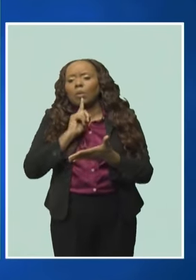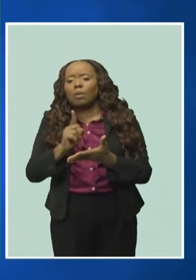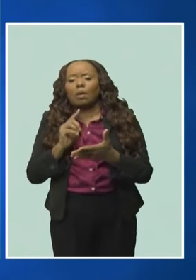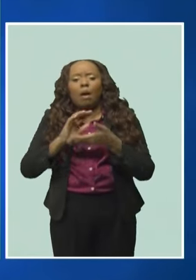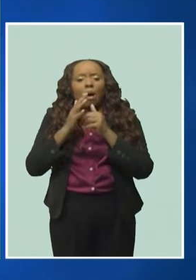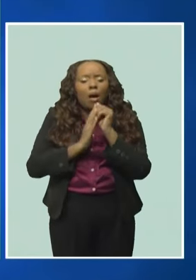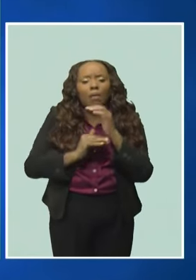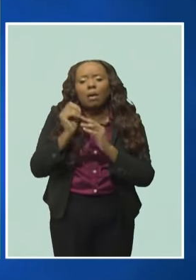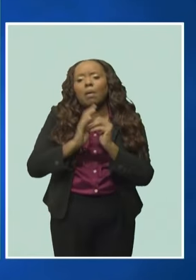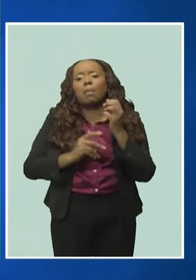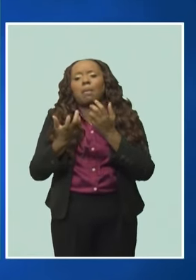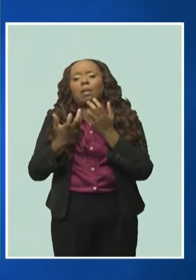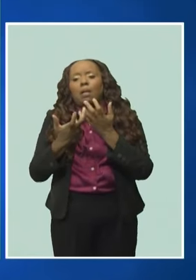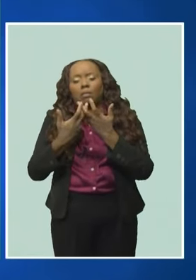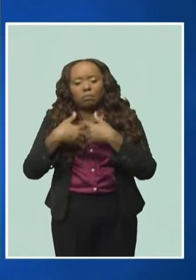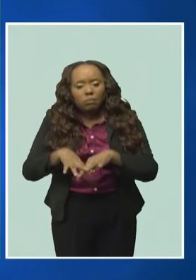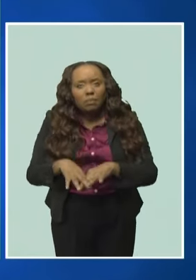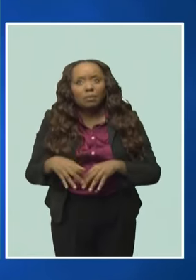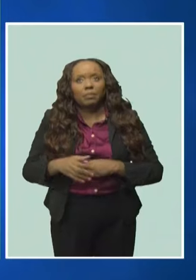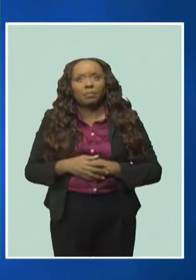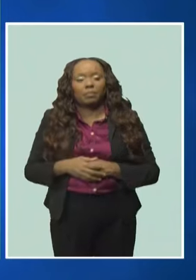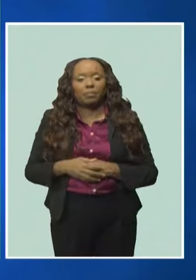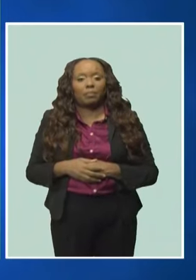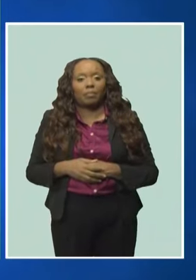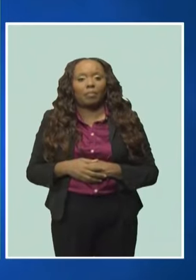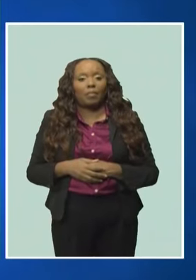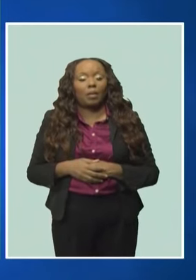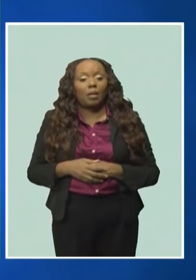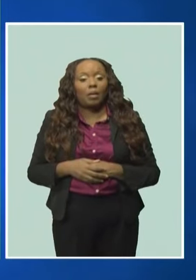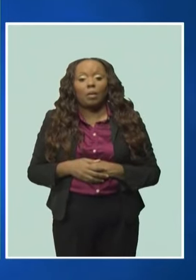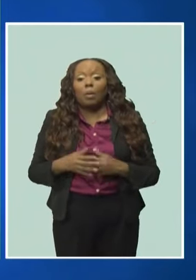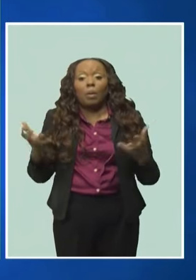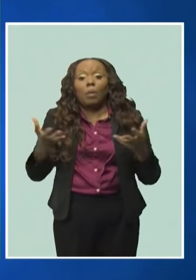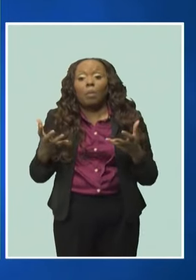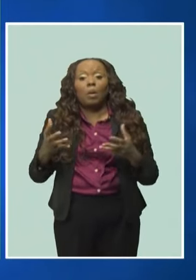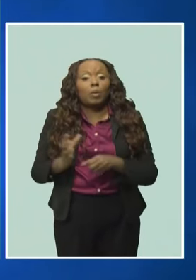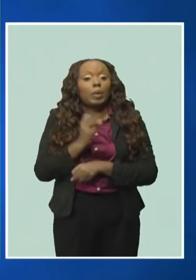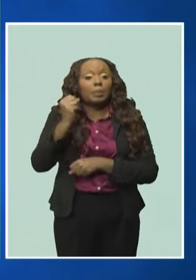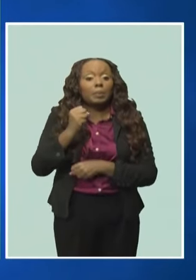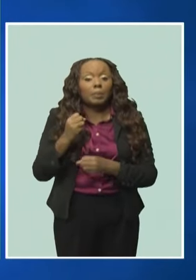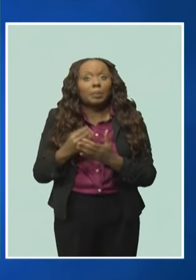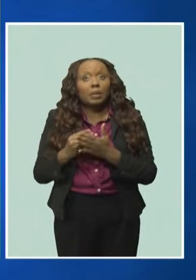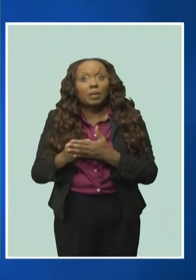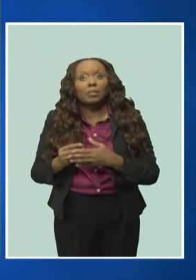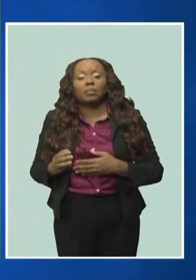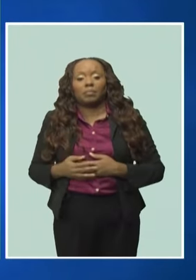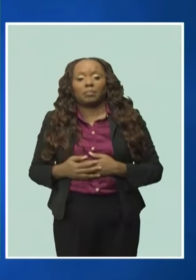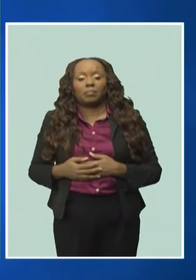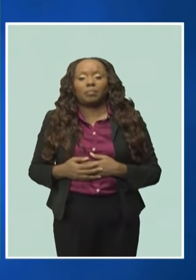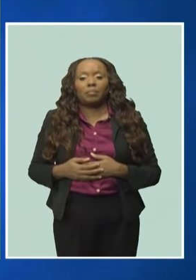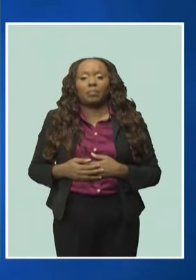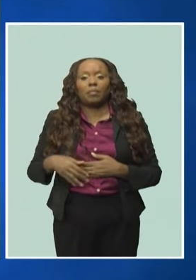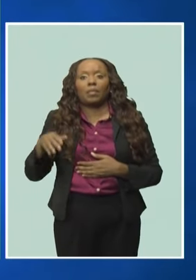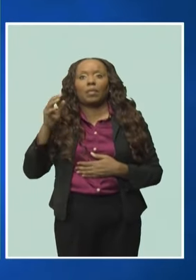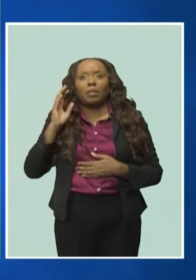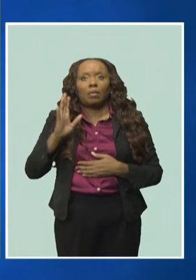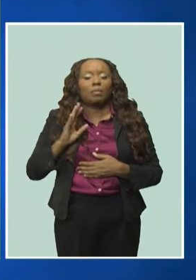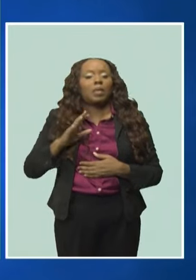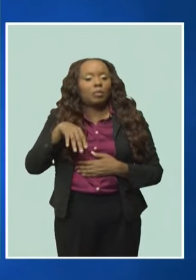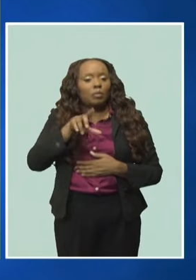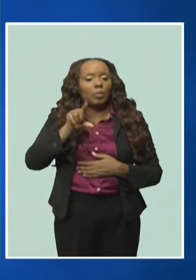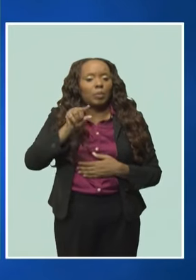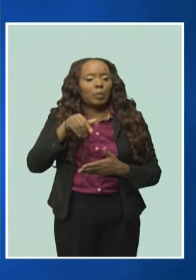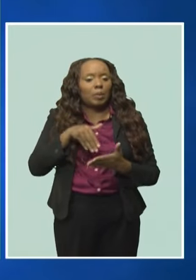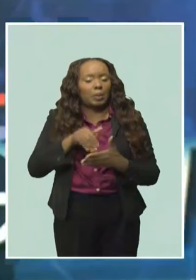its users. Prize money. The prize money for the top three finalists in each of the four categories will be $20,000.